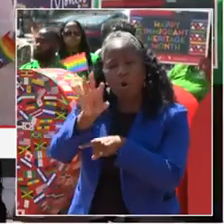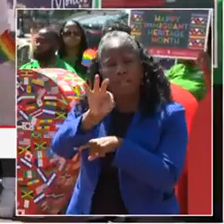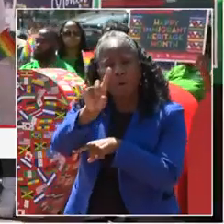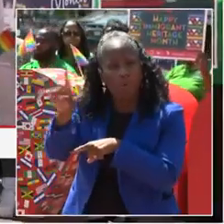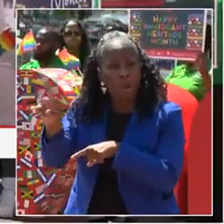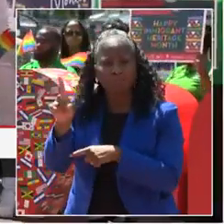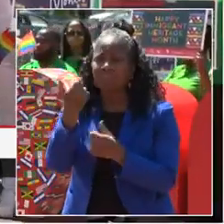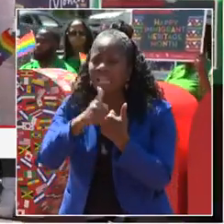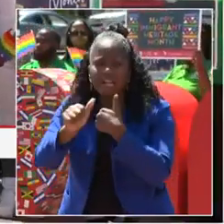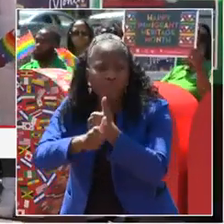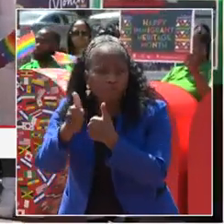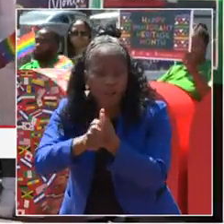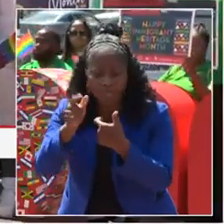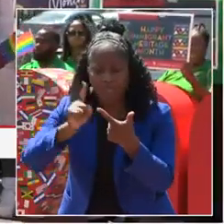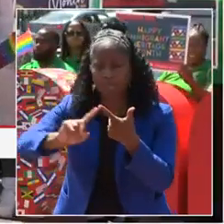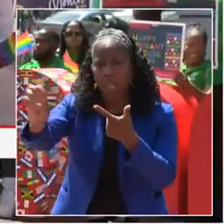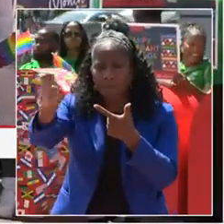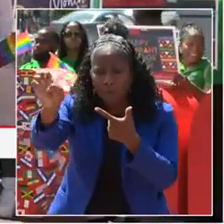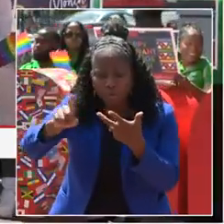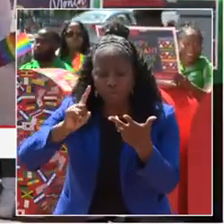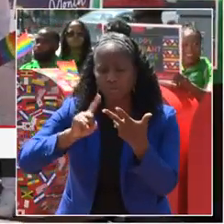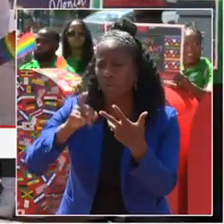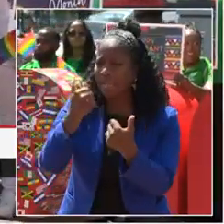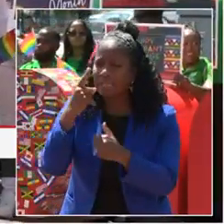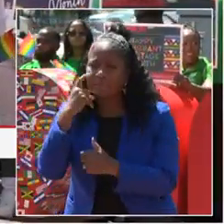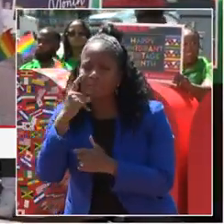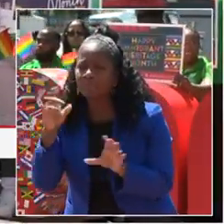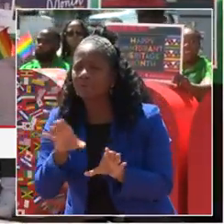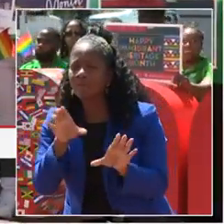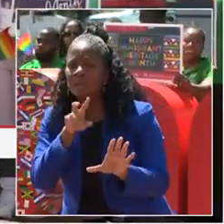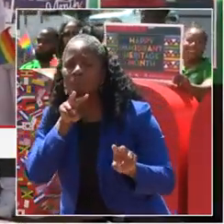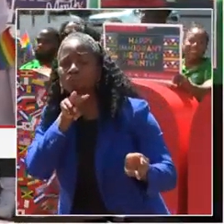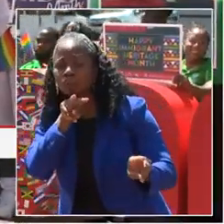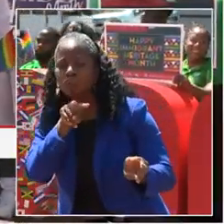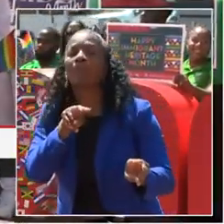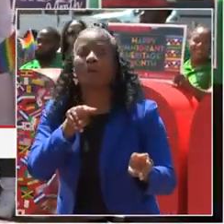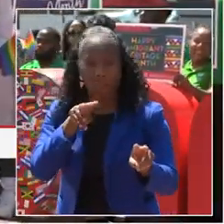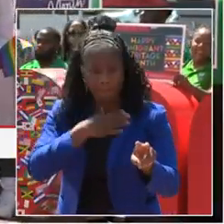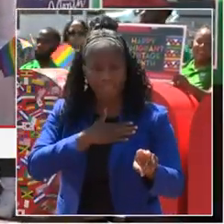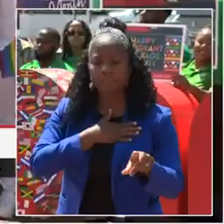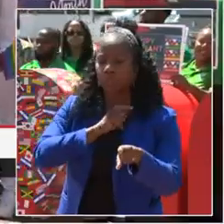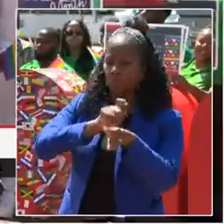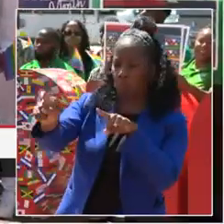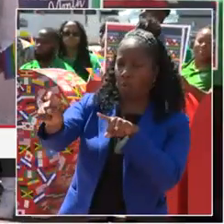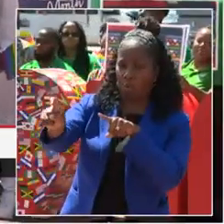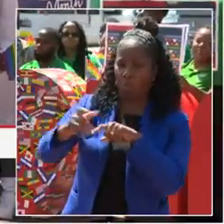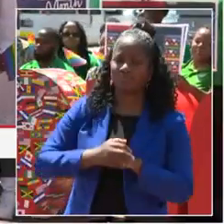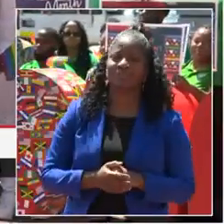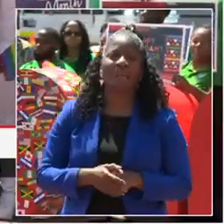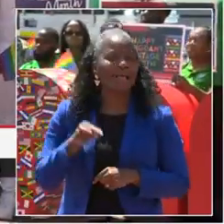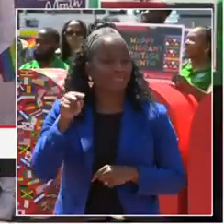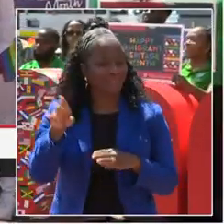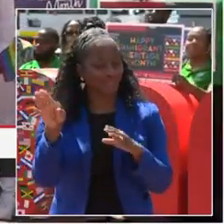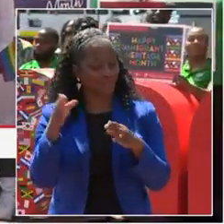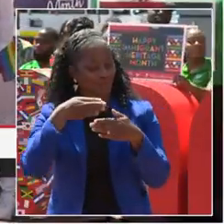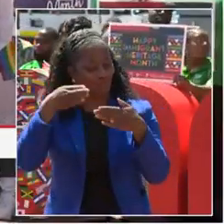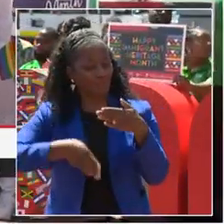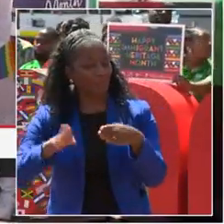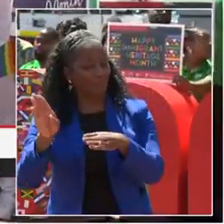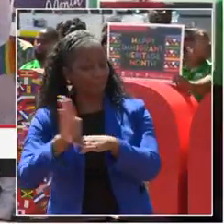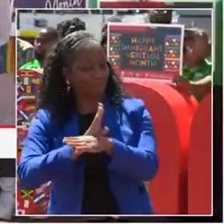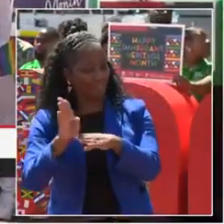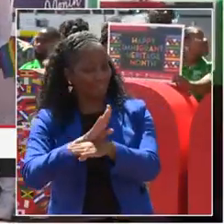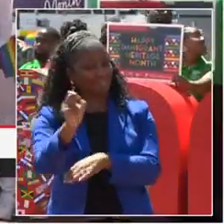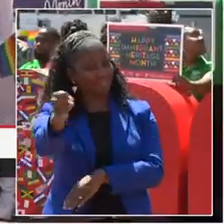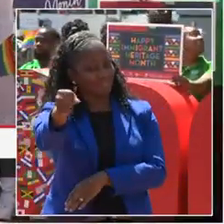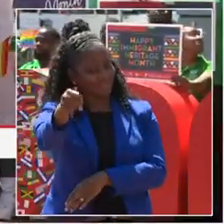threats, emergencies, or any suspicious activities. So it's going to be a busy weekend. We're ready for